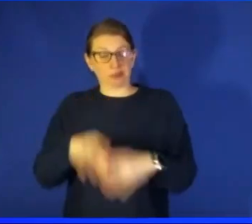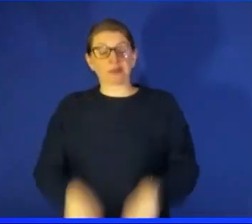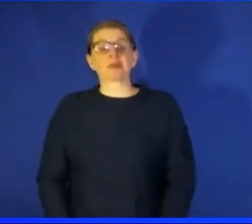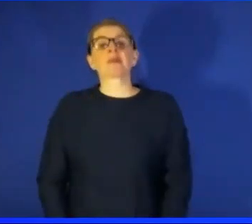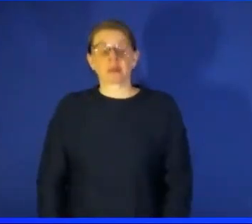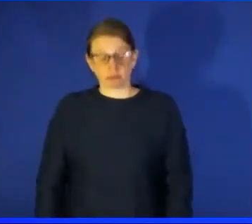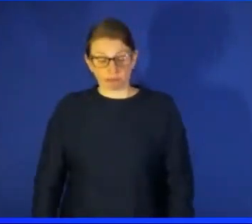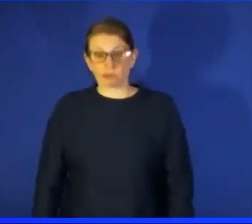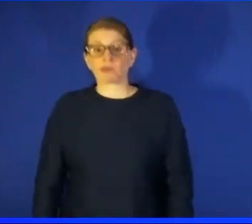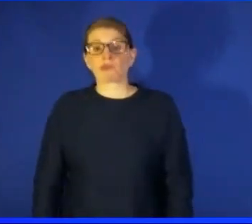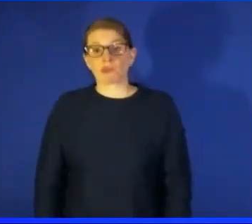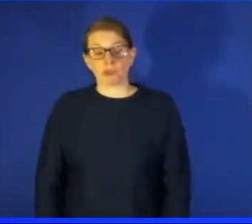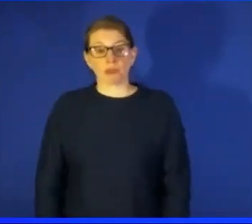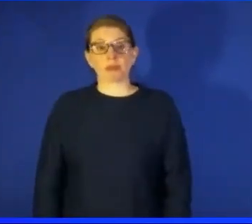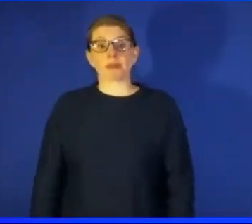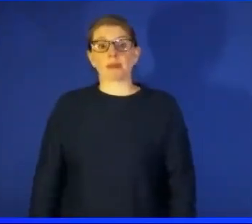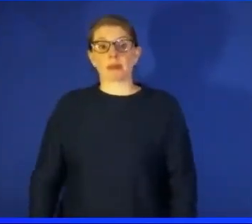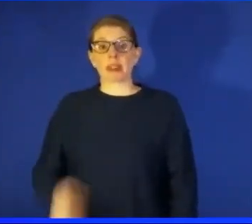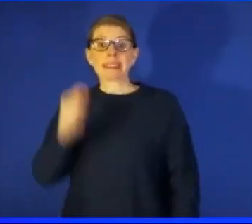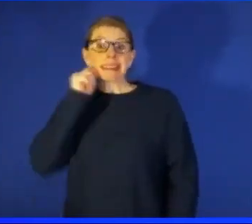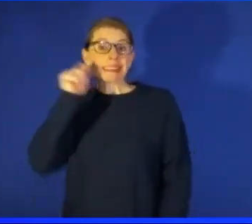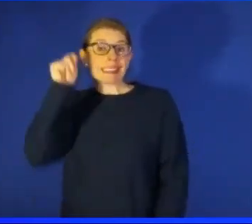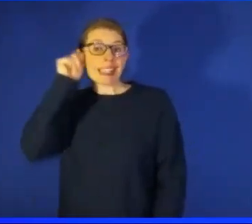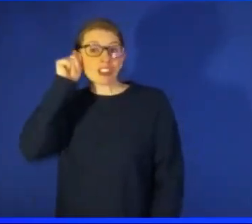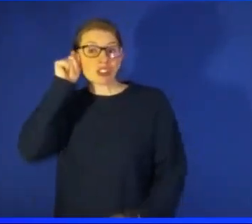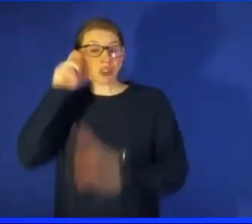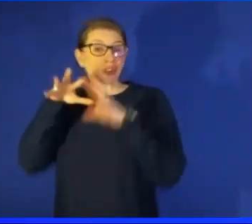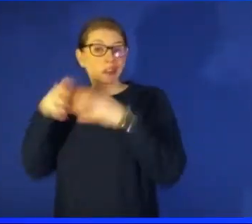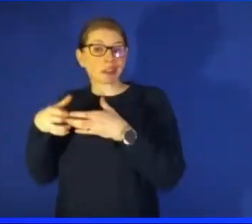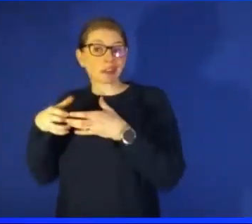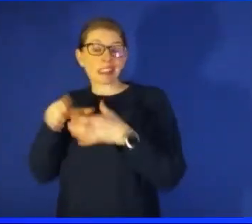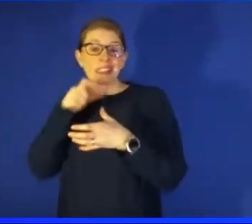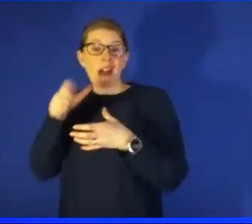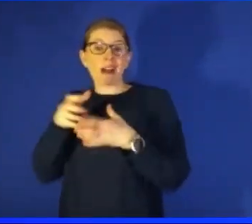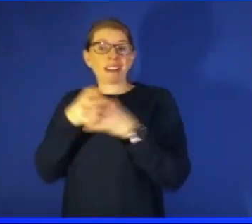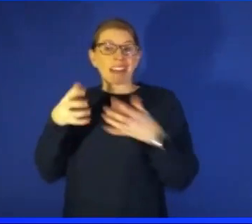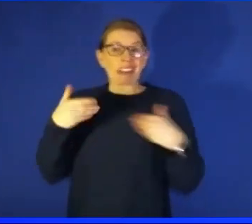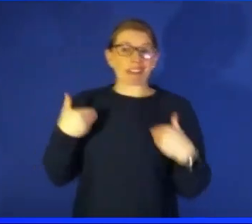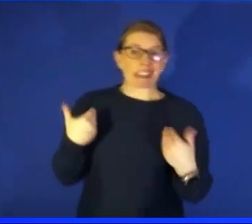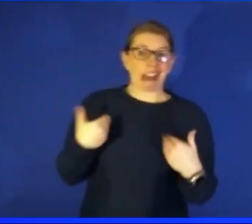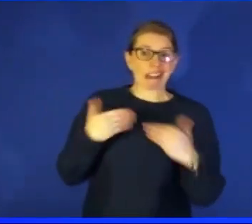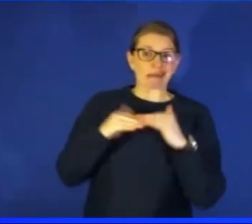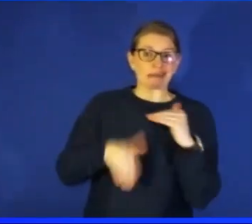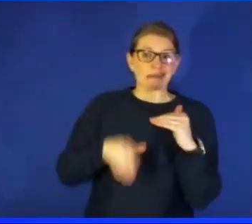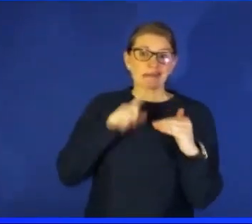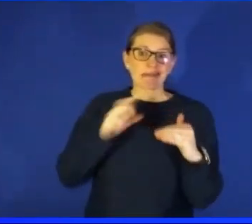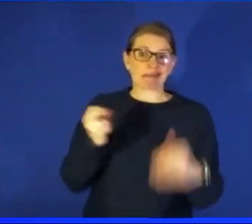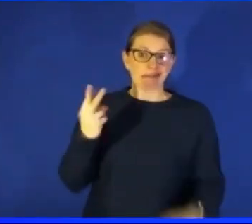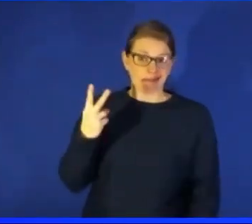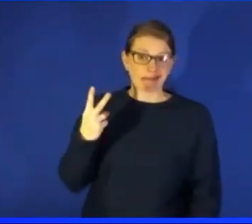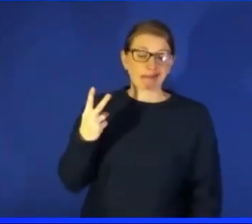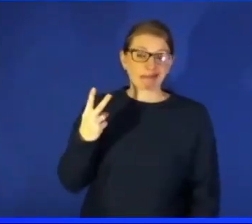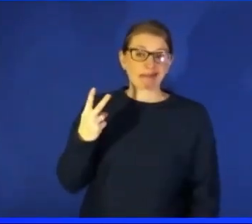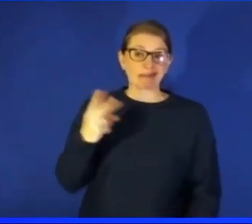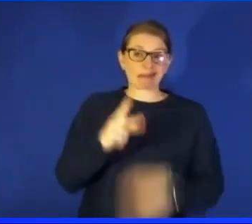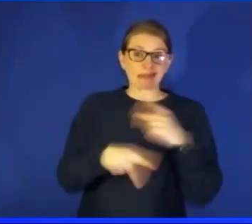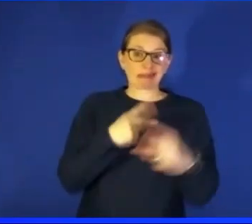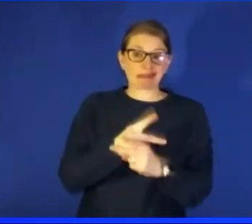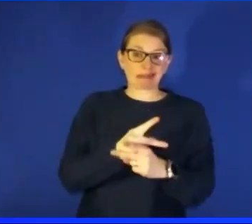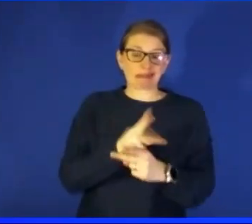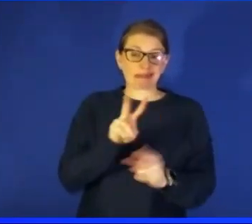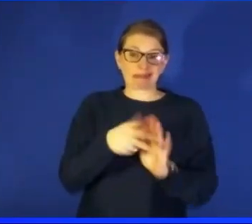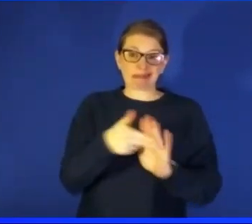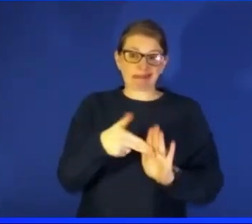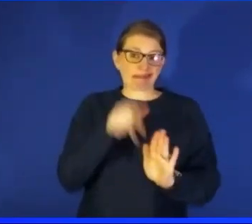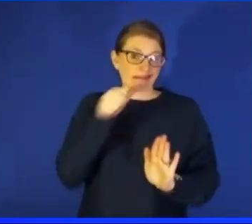I see a lot of my teenagers. I can't say that I've had a lot of young ones under the age of 12 diagnosed with it, but also